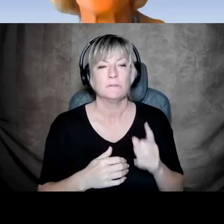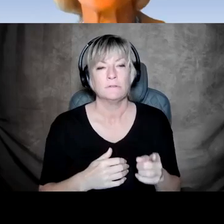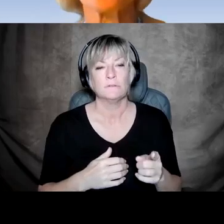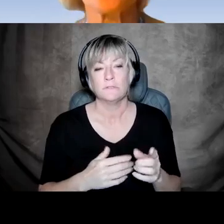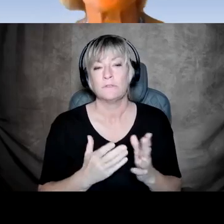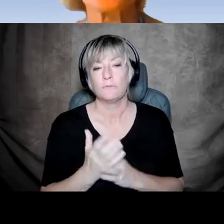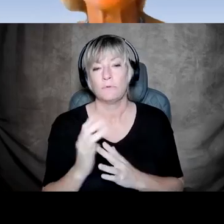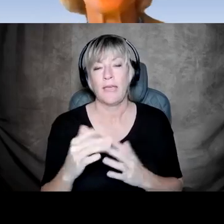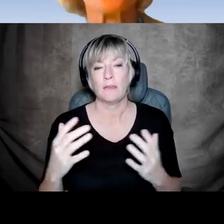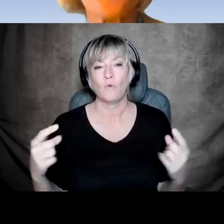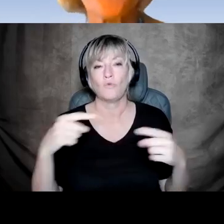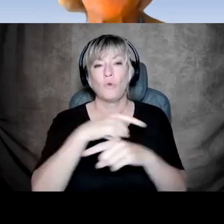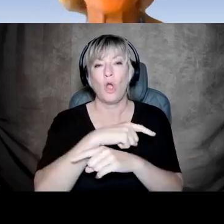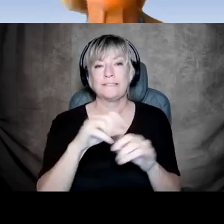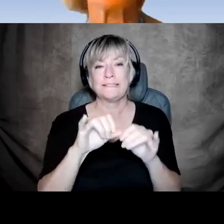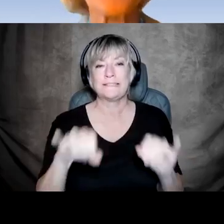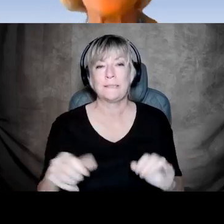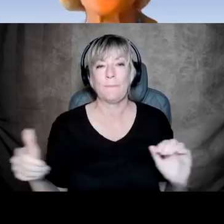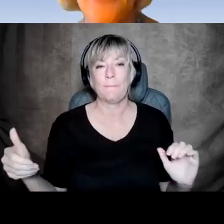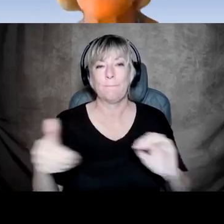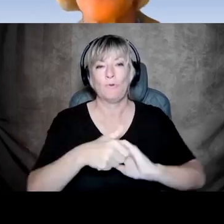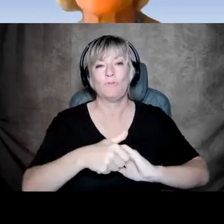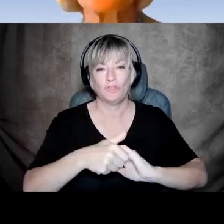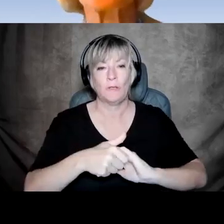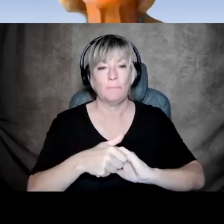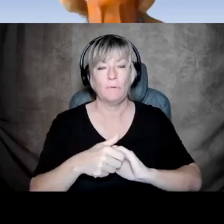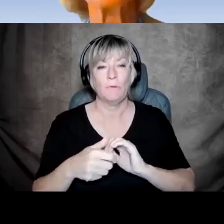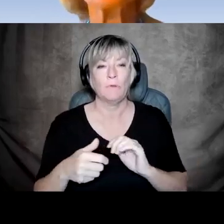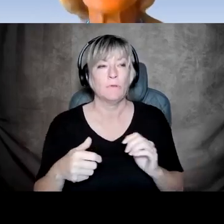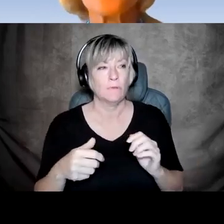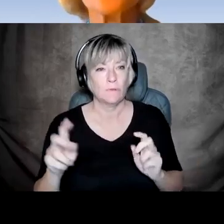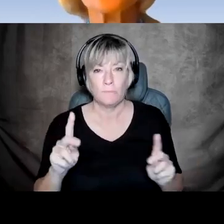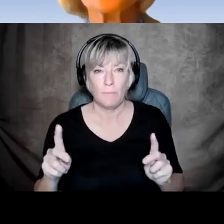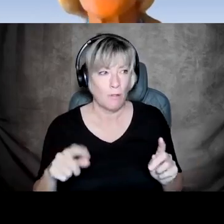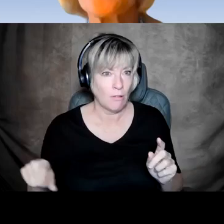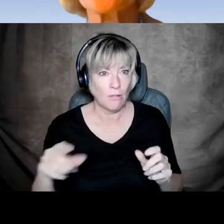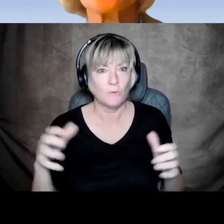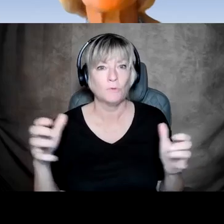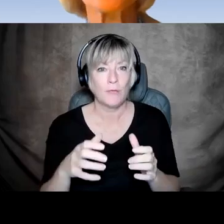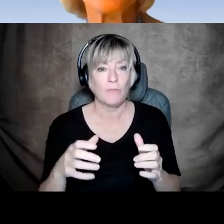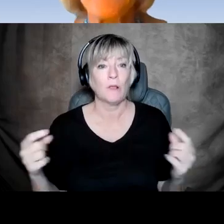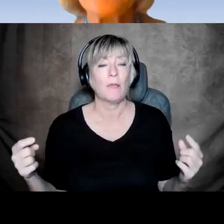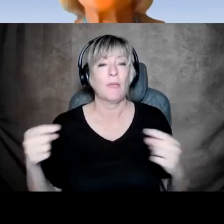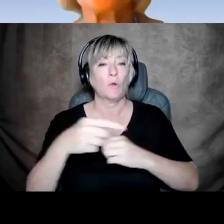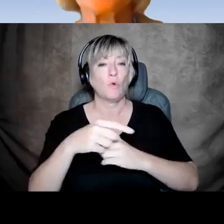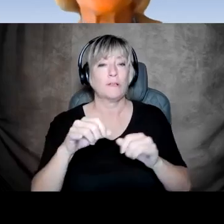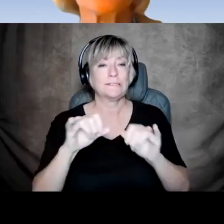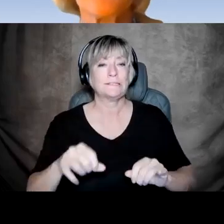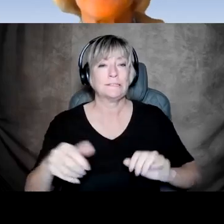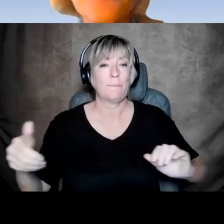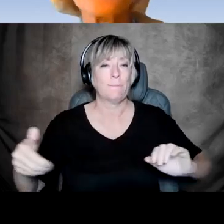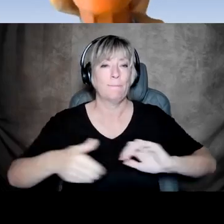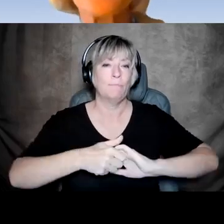that cross-system partnership, that bringing those allies, and that cross-system partnership has to